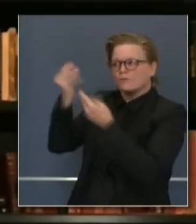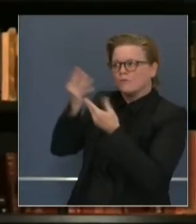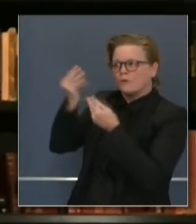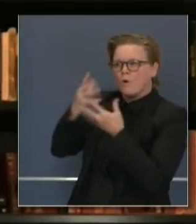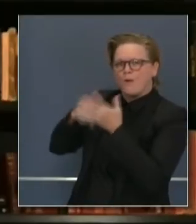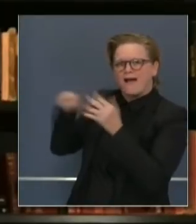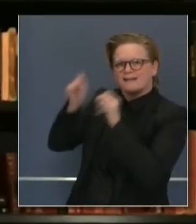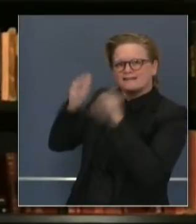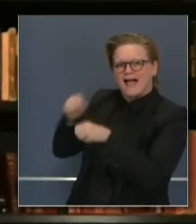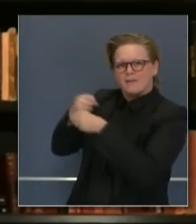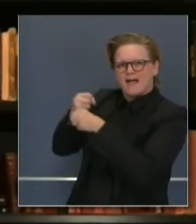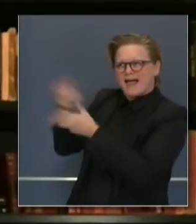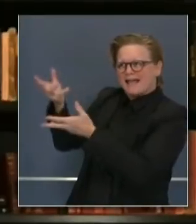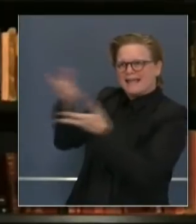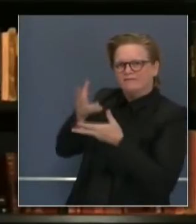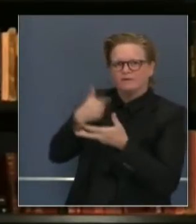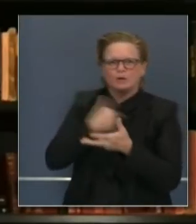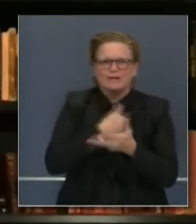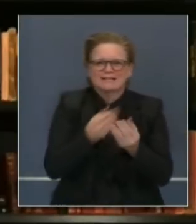it.